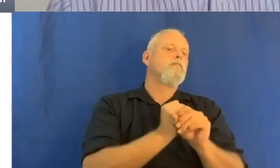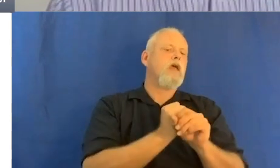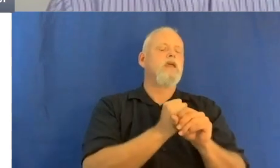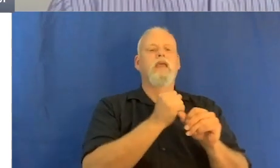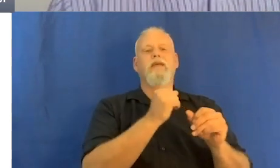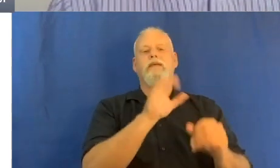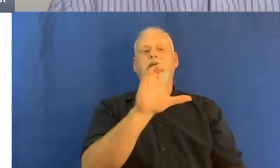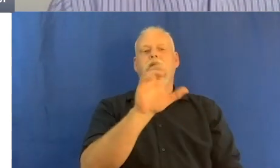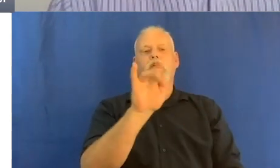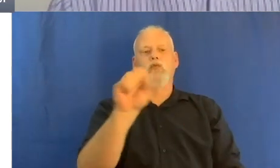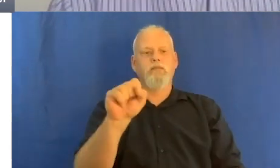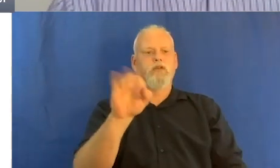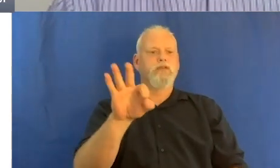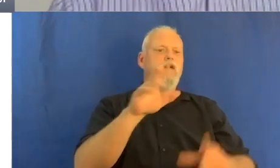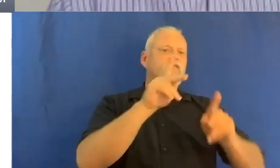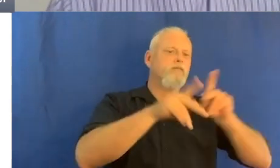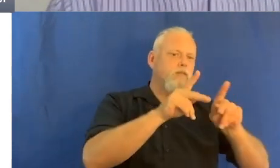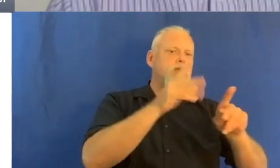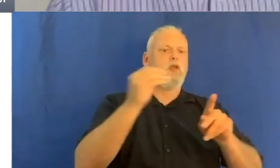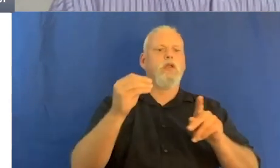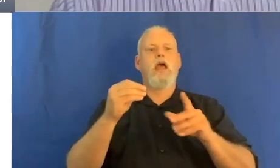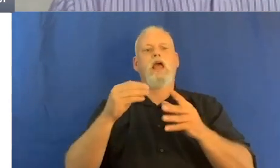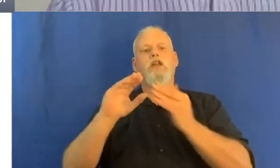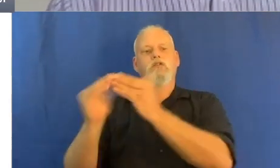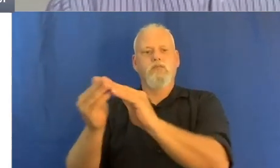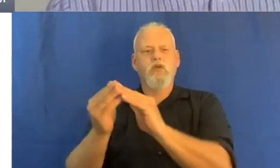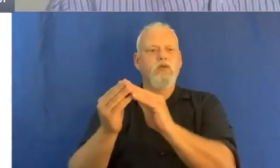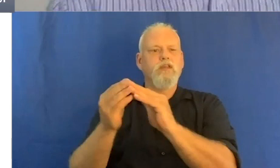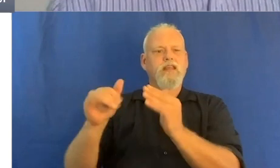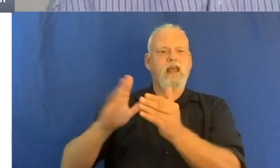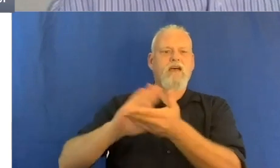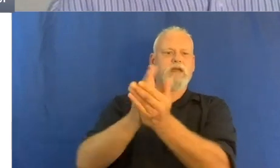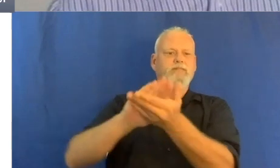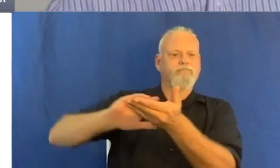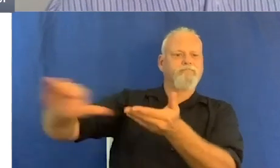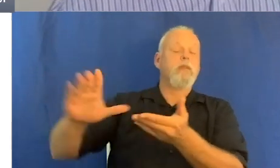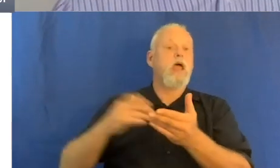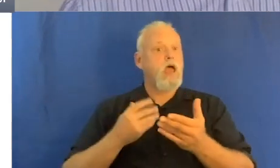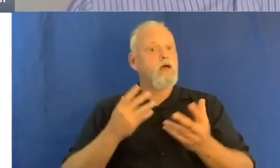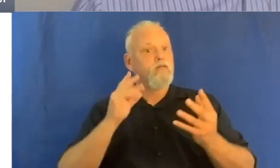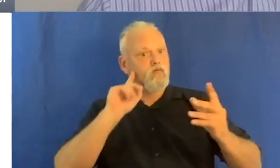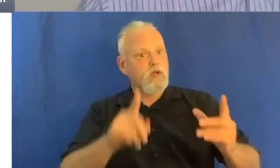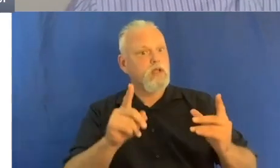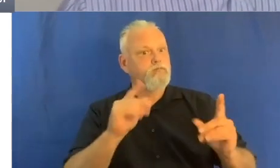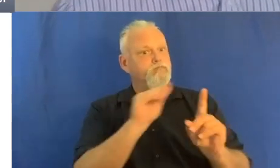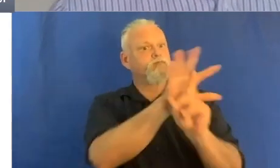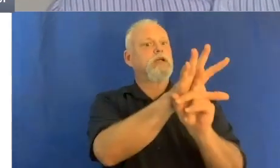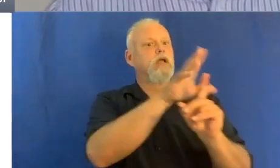and communities that have been marginalized, have heightened the need for advocacy on racial